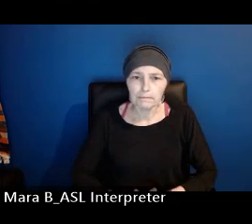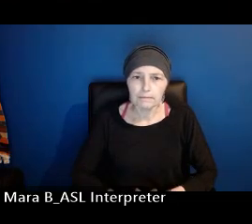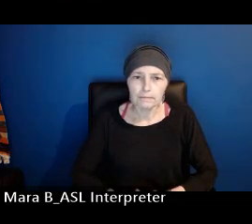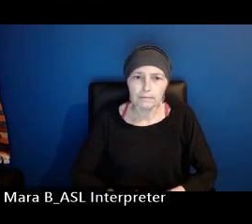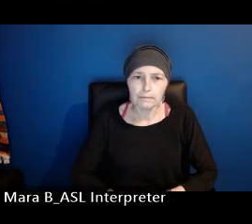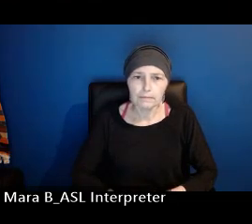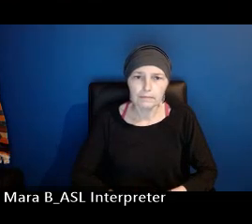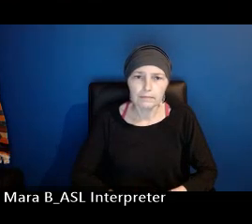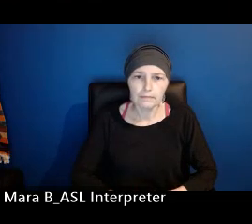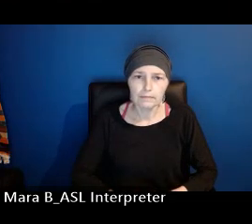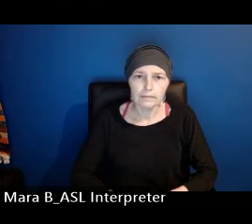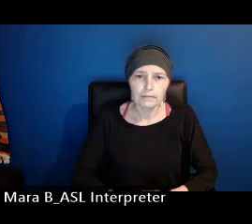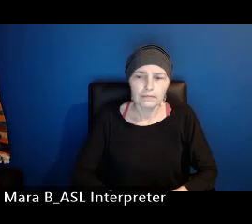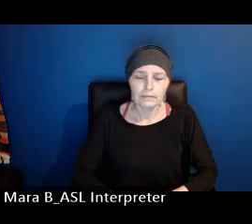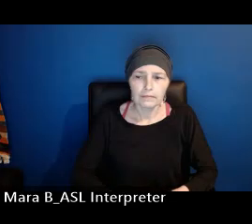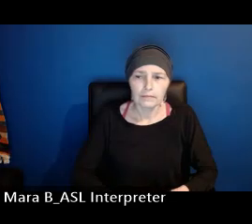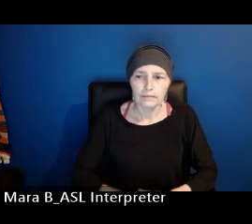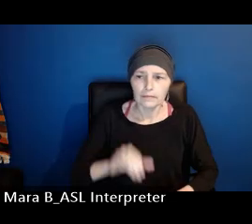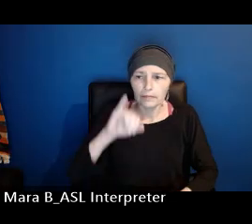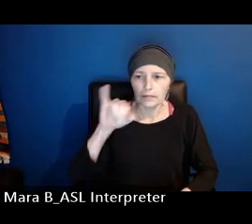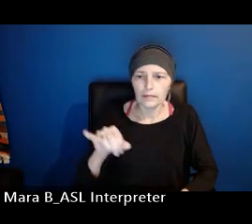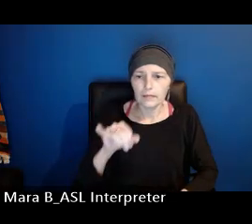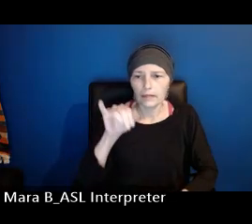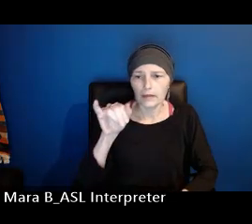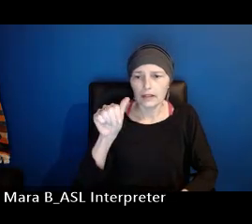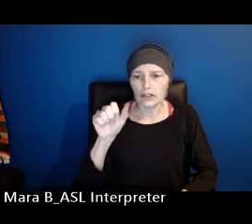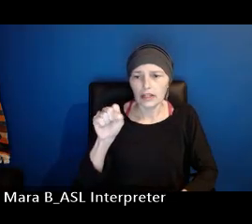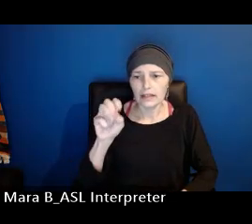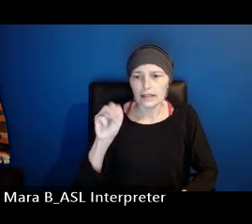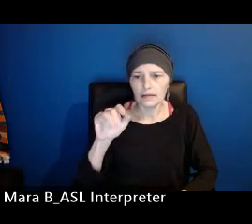Jasmine, should be able to unmute yourself on your